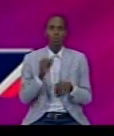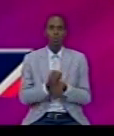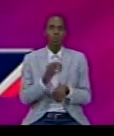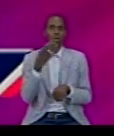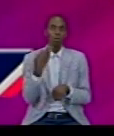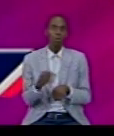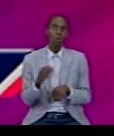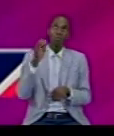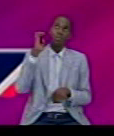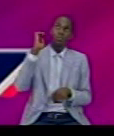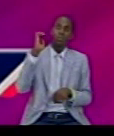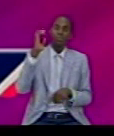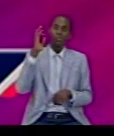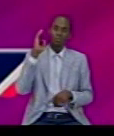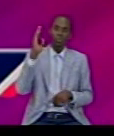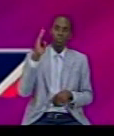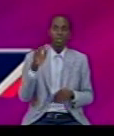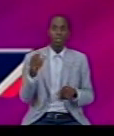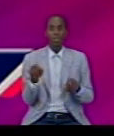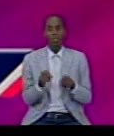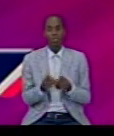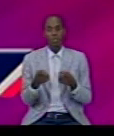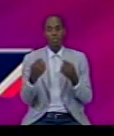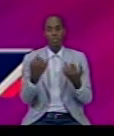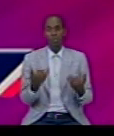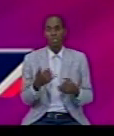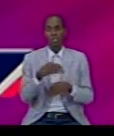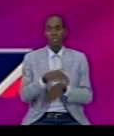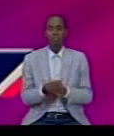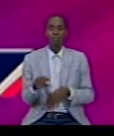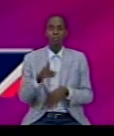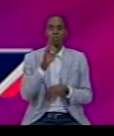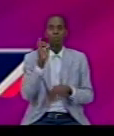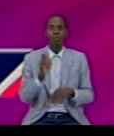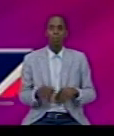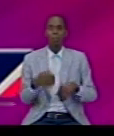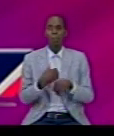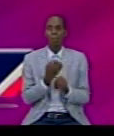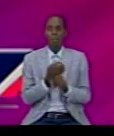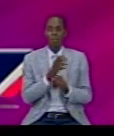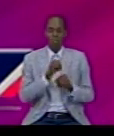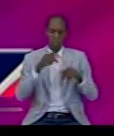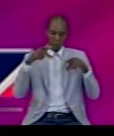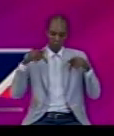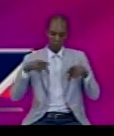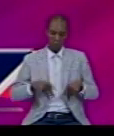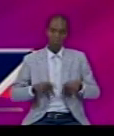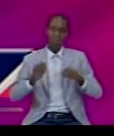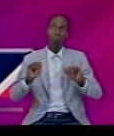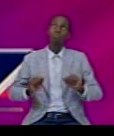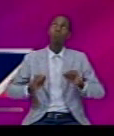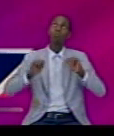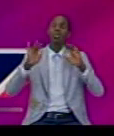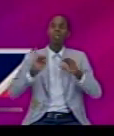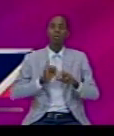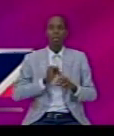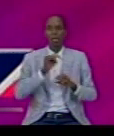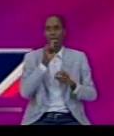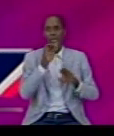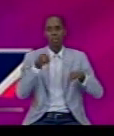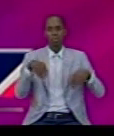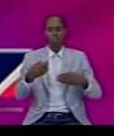follow-up. As you have come this evening, you must make a personal commitment. I am giving myself to